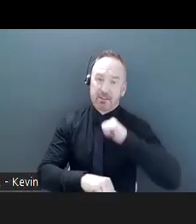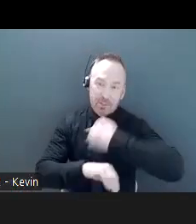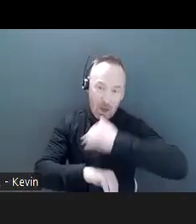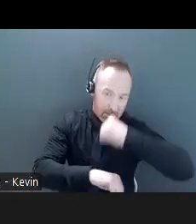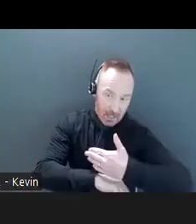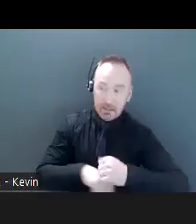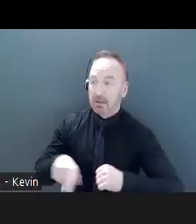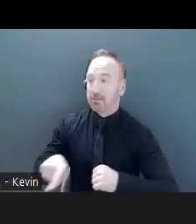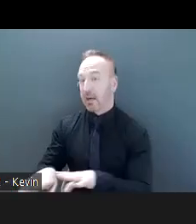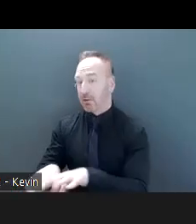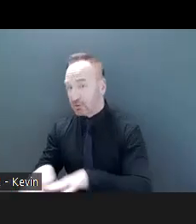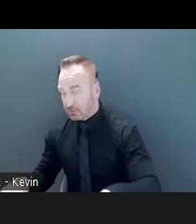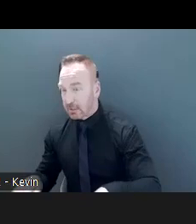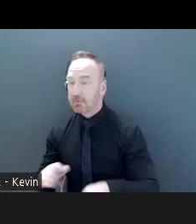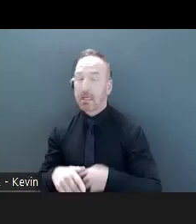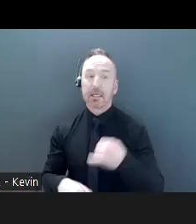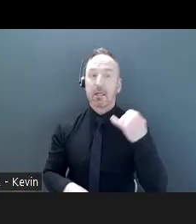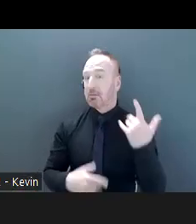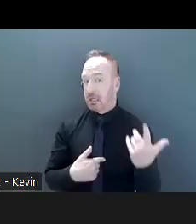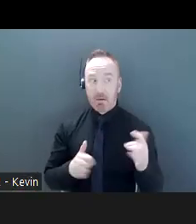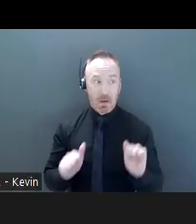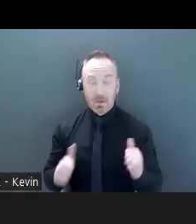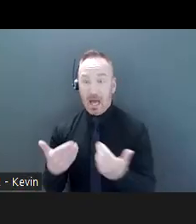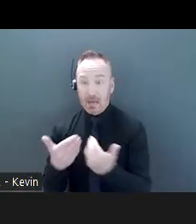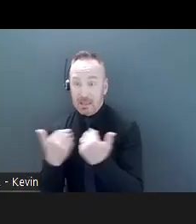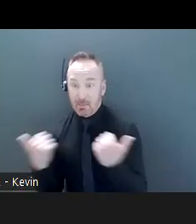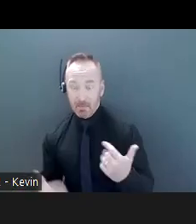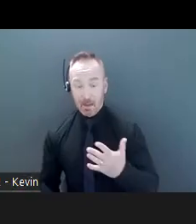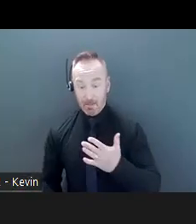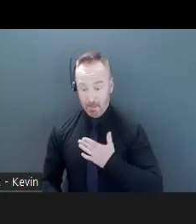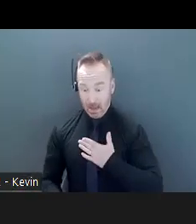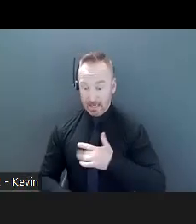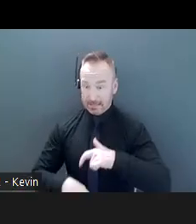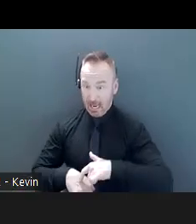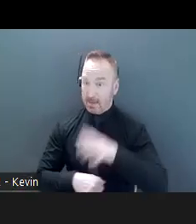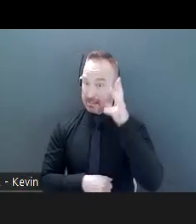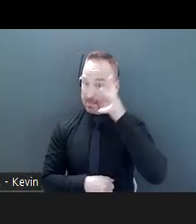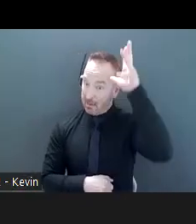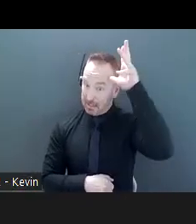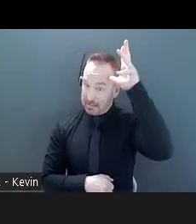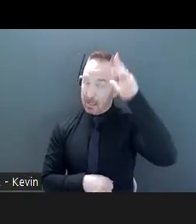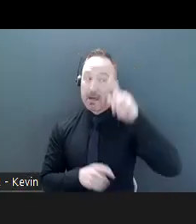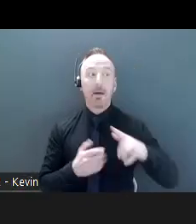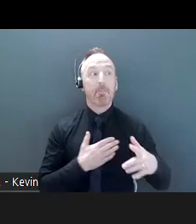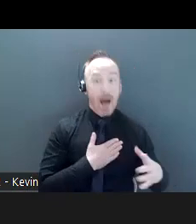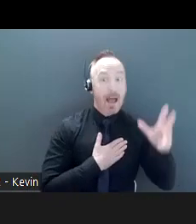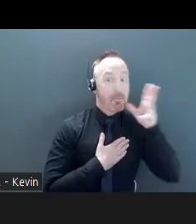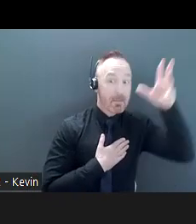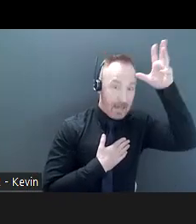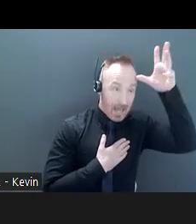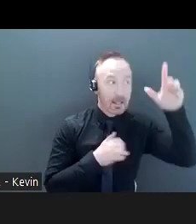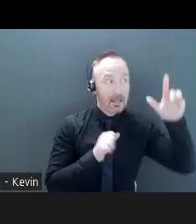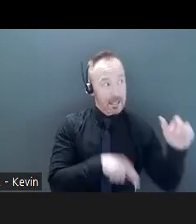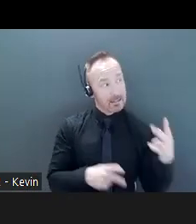time this weekend, my parents can see the children during my time, and my parents really can't go ahead and bring a court application